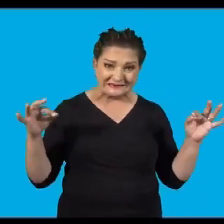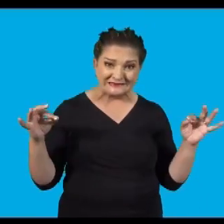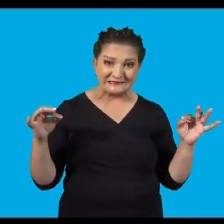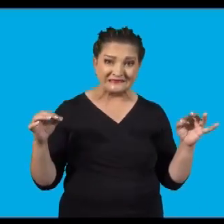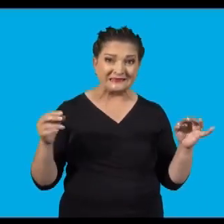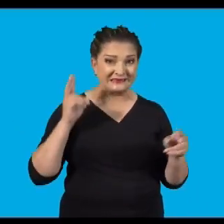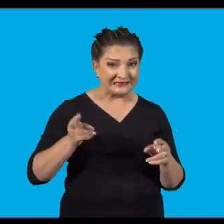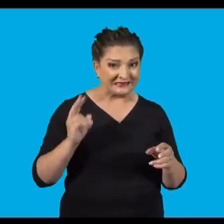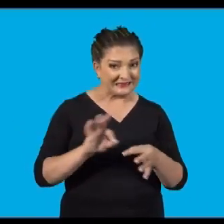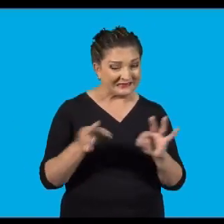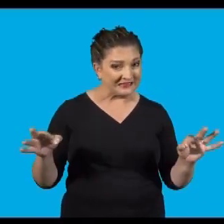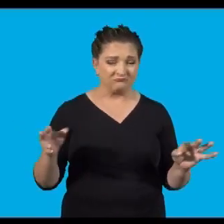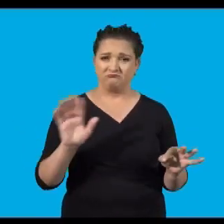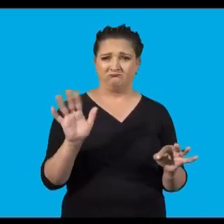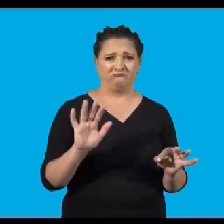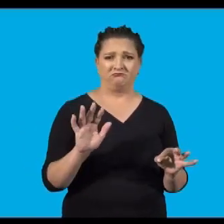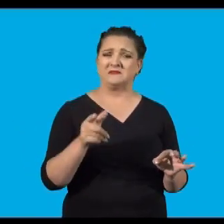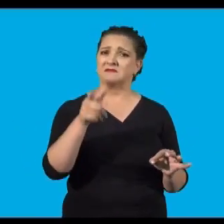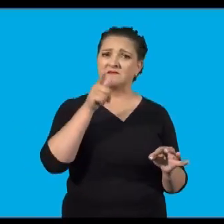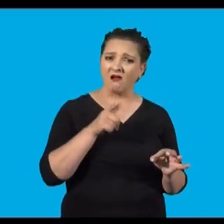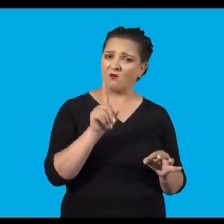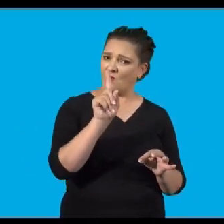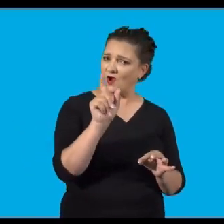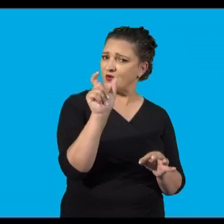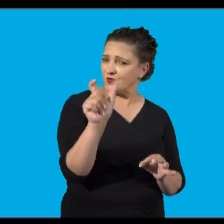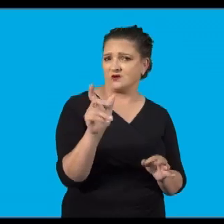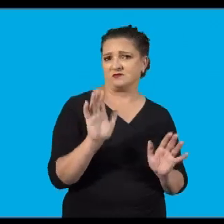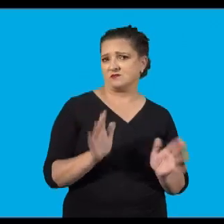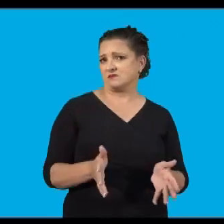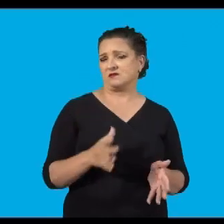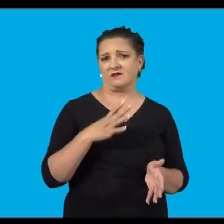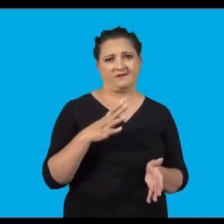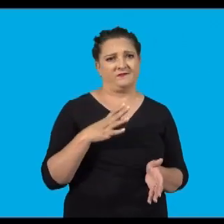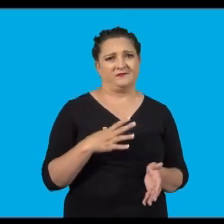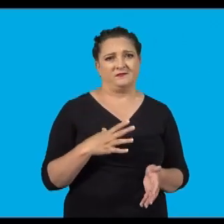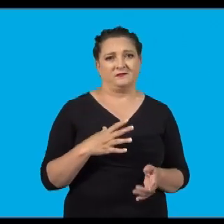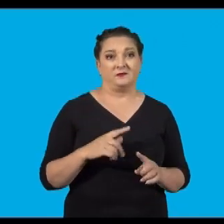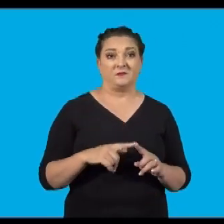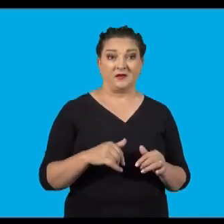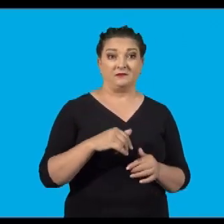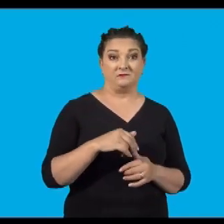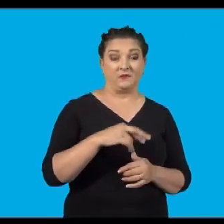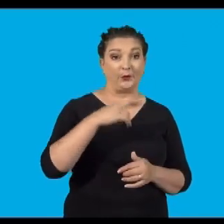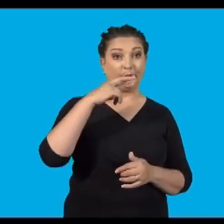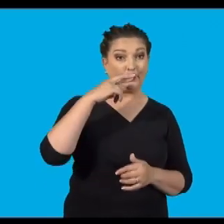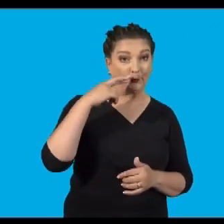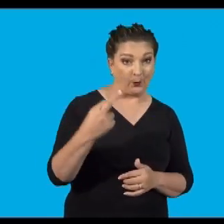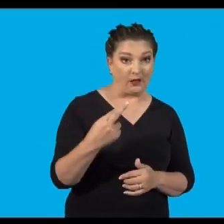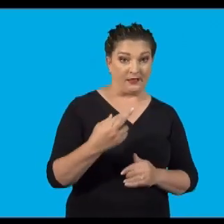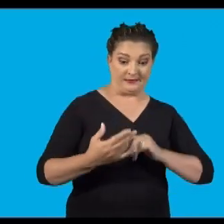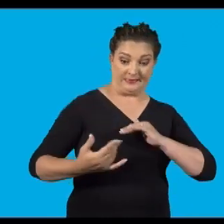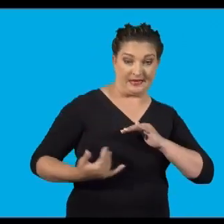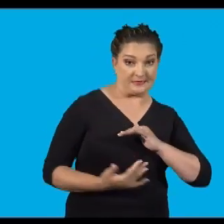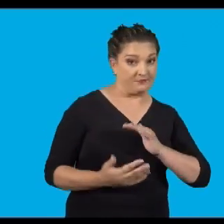give us a sentence that is rewritten. Just do what the instruction tells you to do. So it's really an inspiring book,